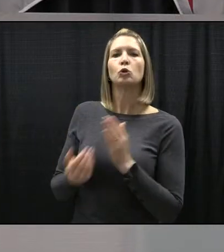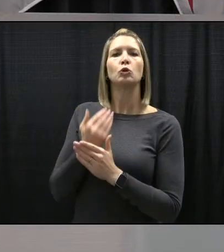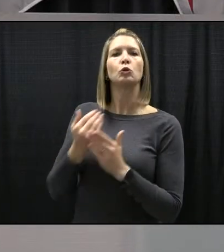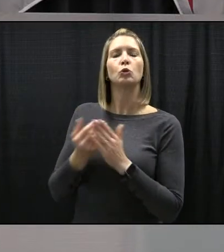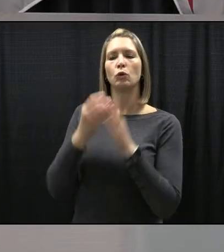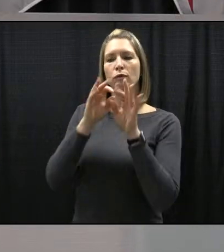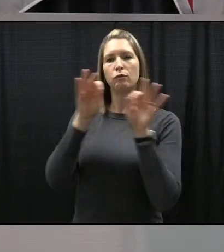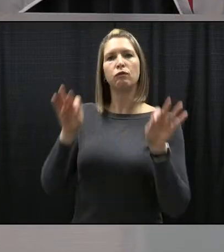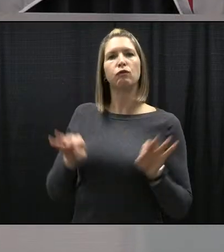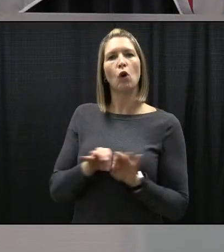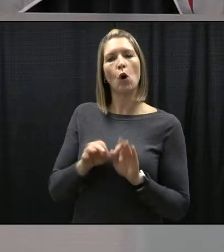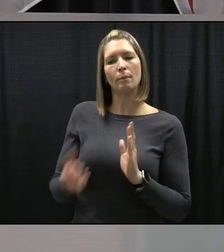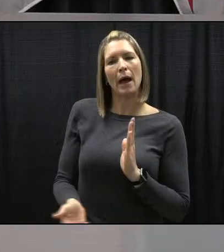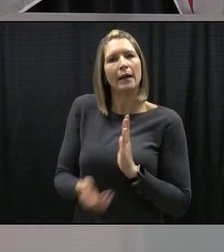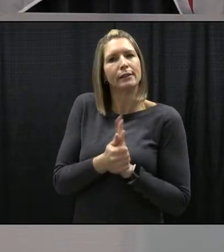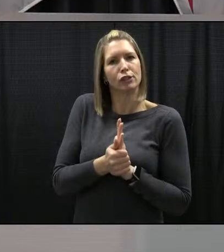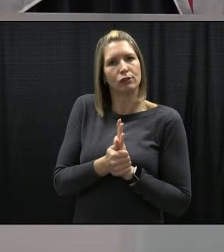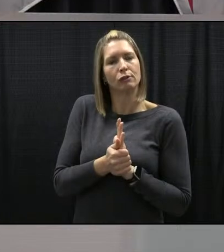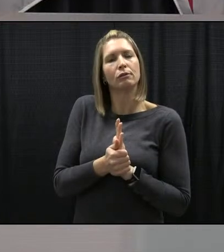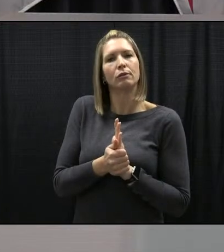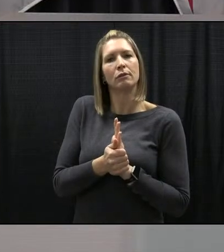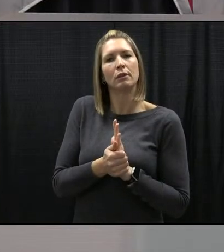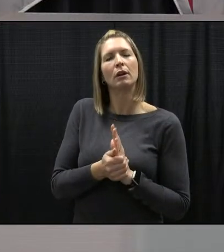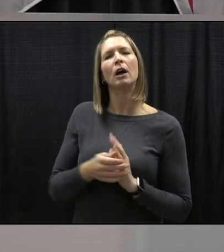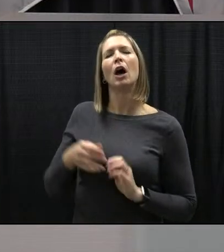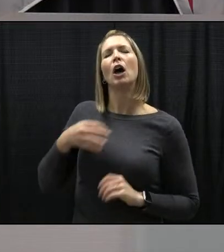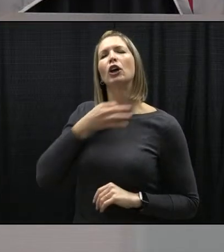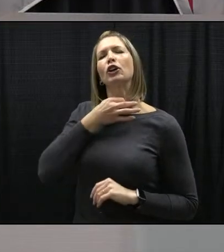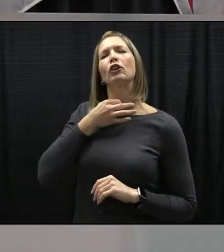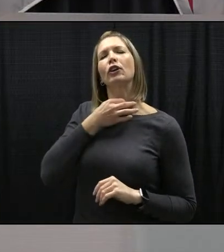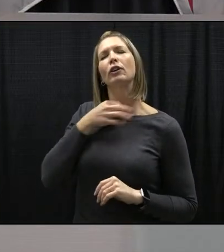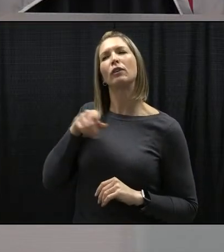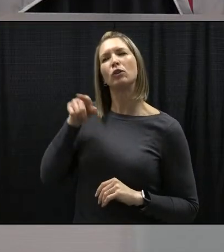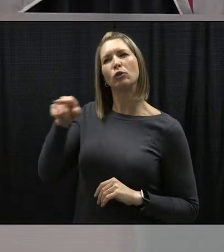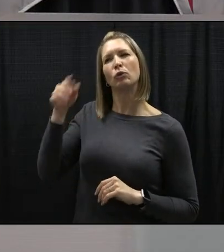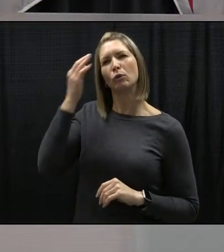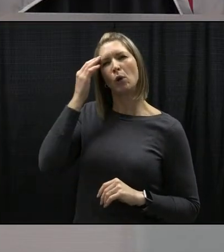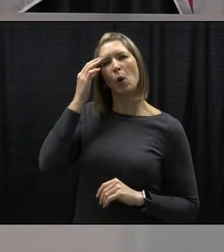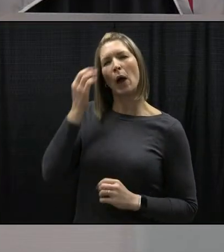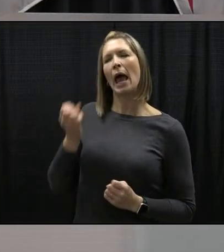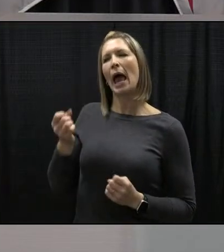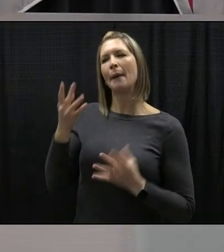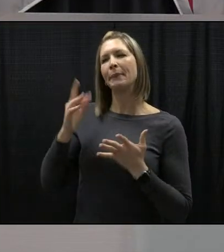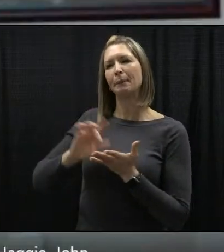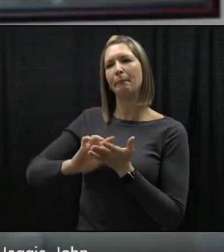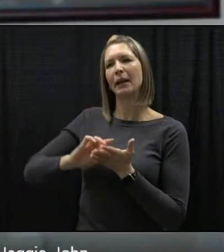practitioners. Do you have any record of how many exemptions have been applied for and or approved?